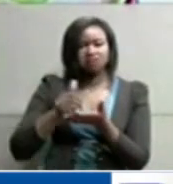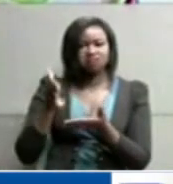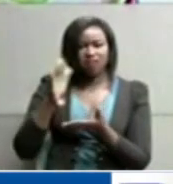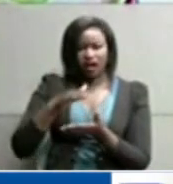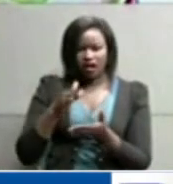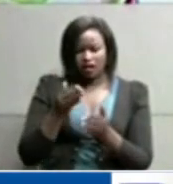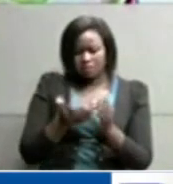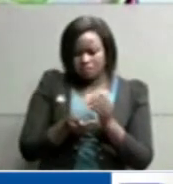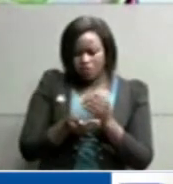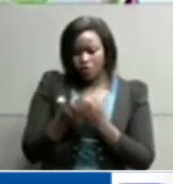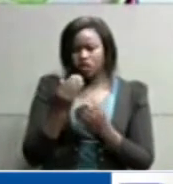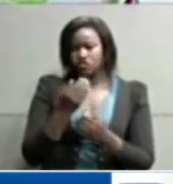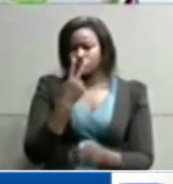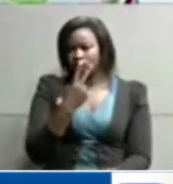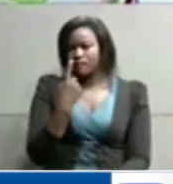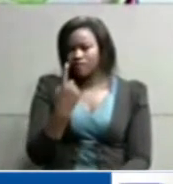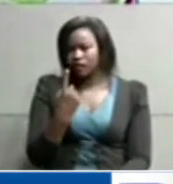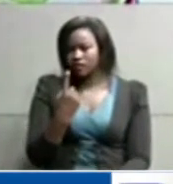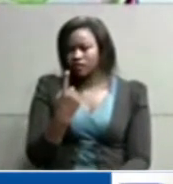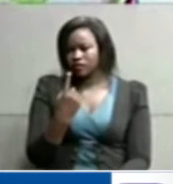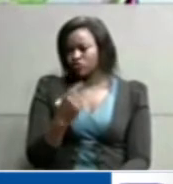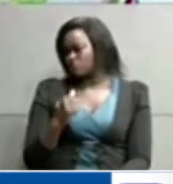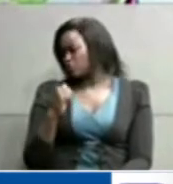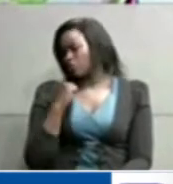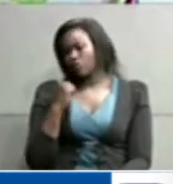morning of 21st, which was yesterday.